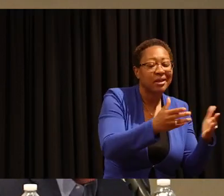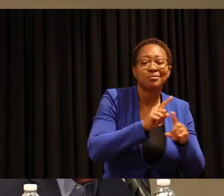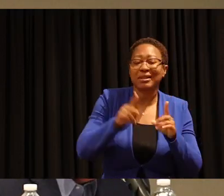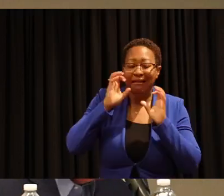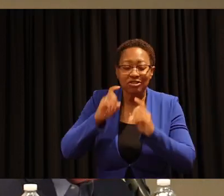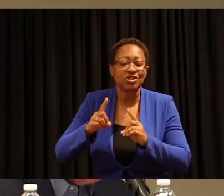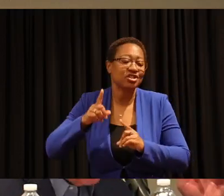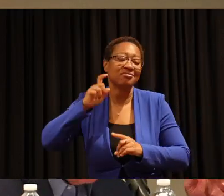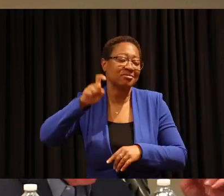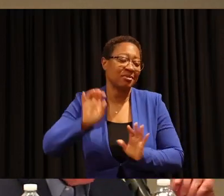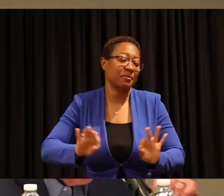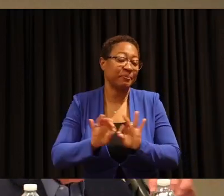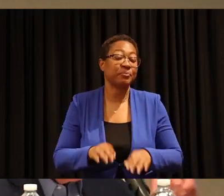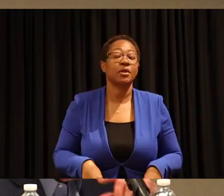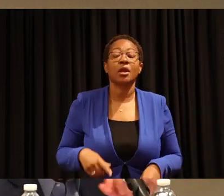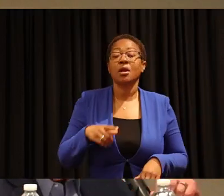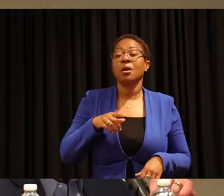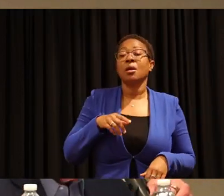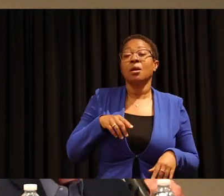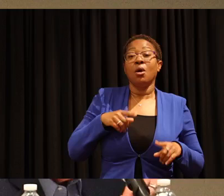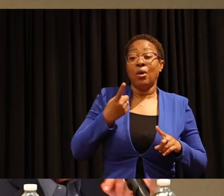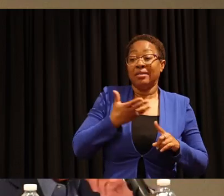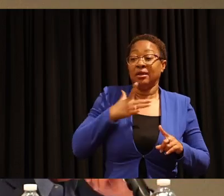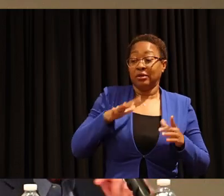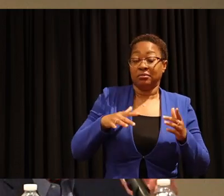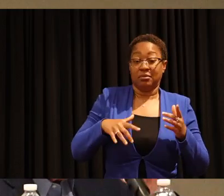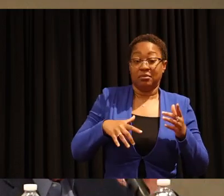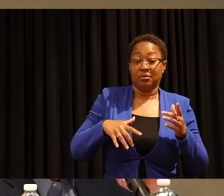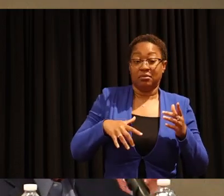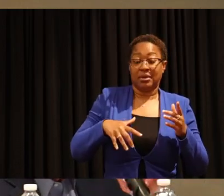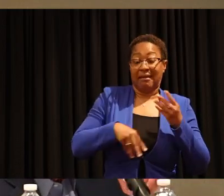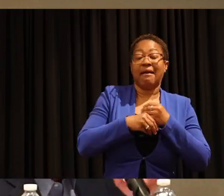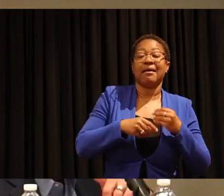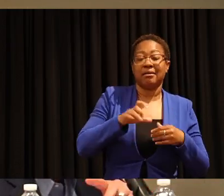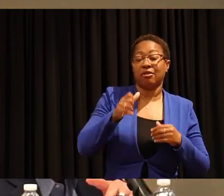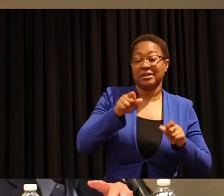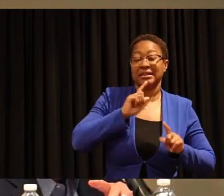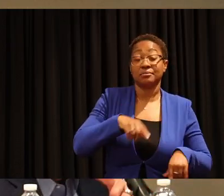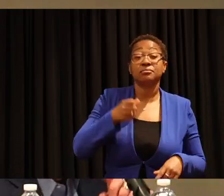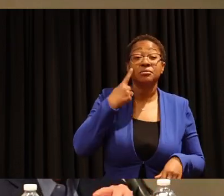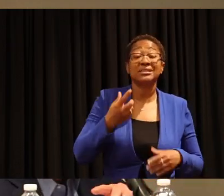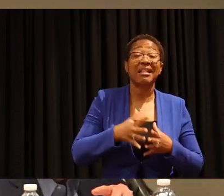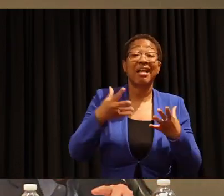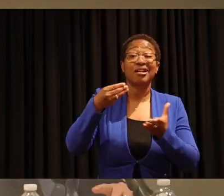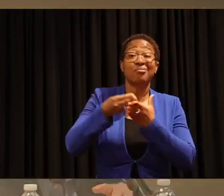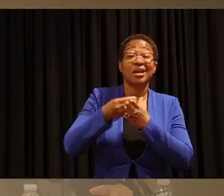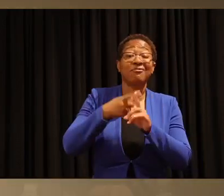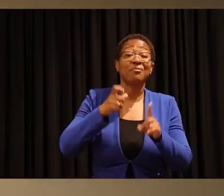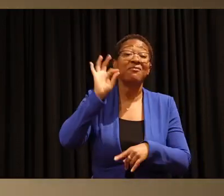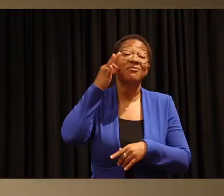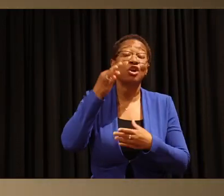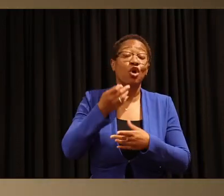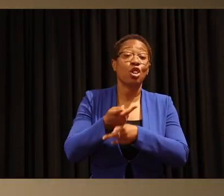Well, just to follow up on it, and I'll quiet down, and then somebody else can answer. There are a lot of dollars from the Federal Home Loan Bank